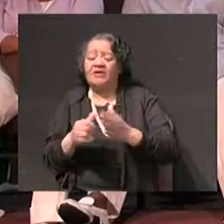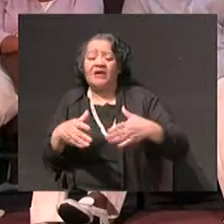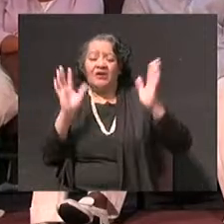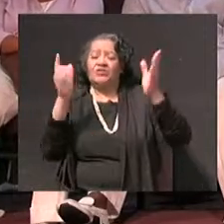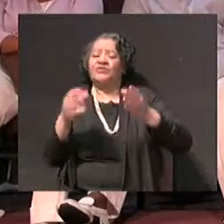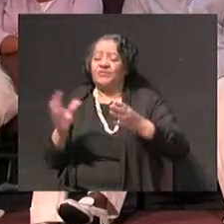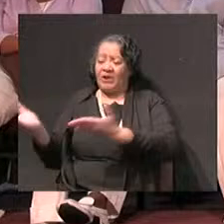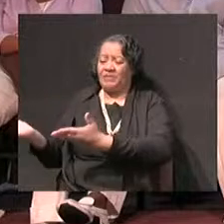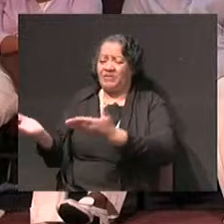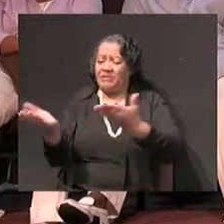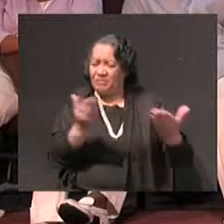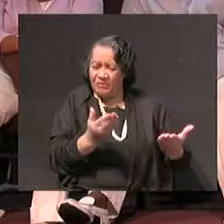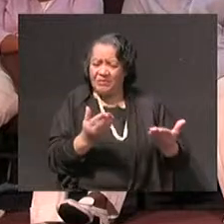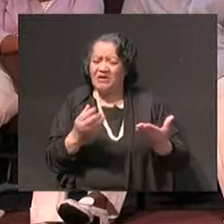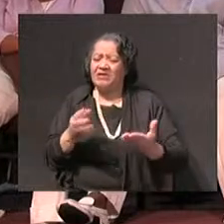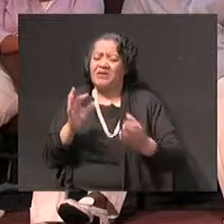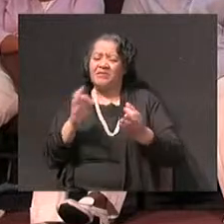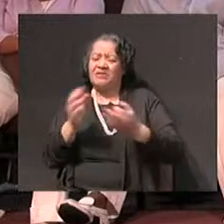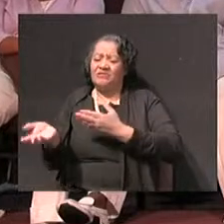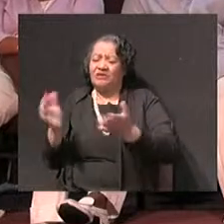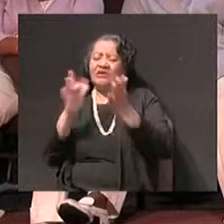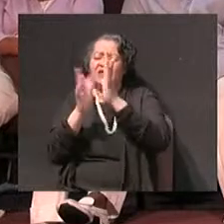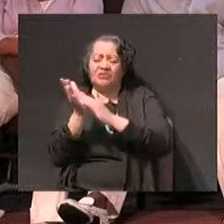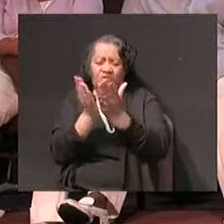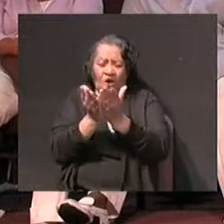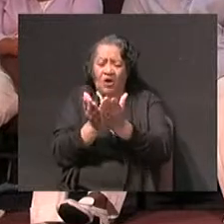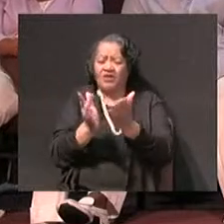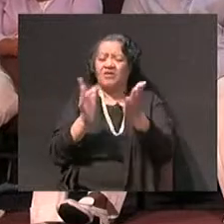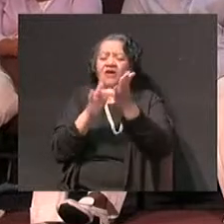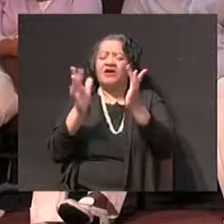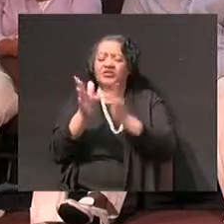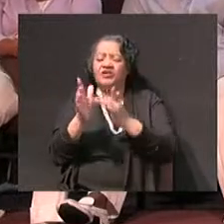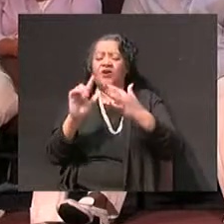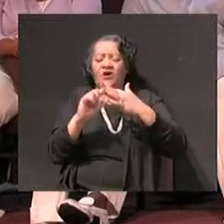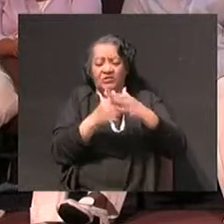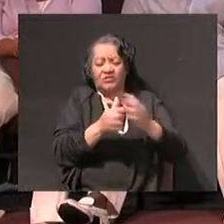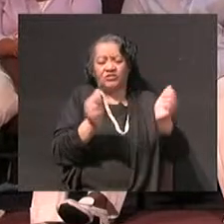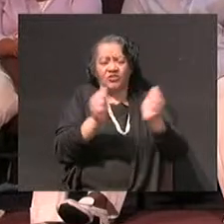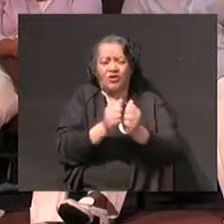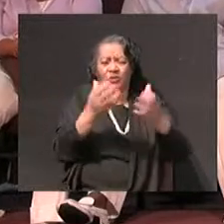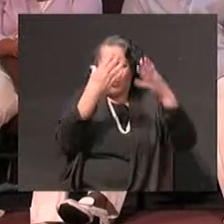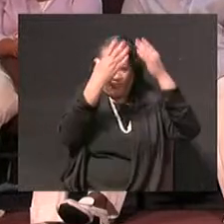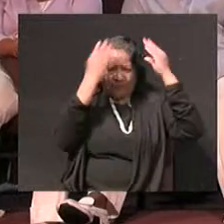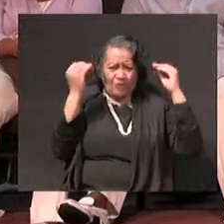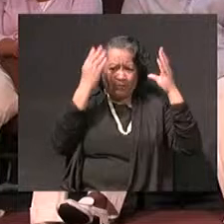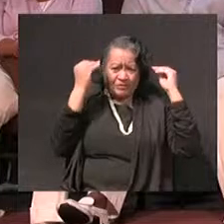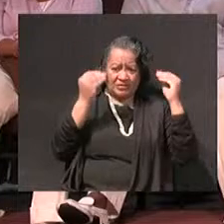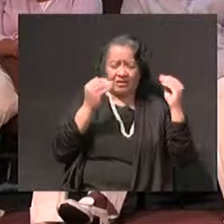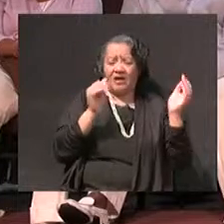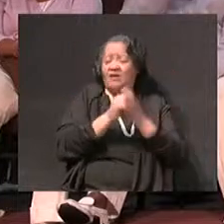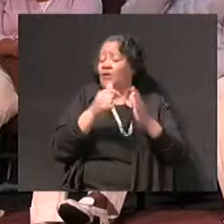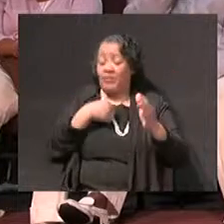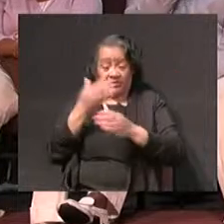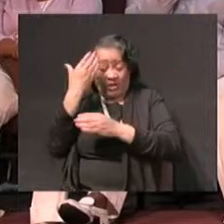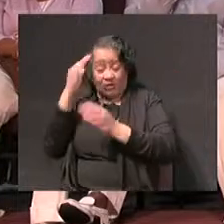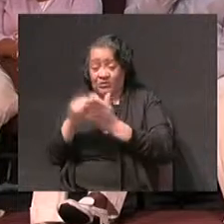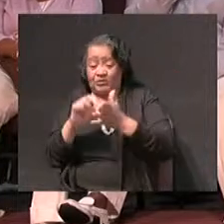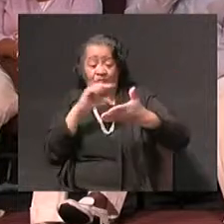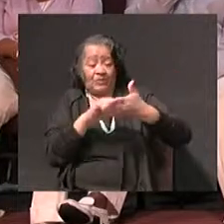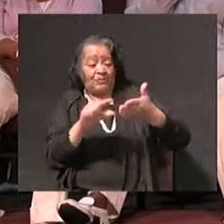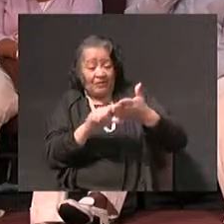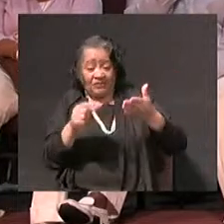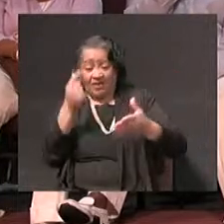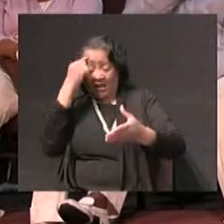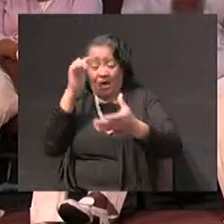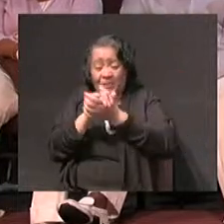me take you to the Bible. And he started with Moses. I don't know what text he used, but